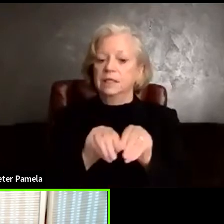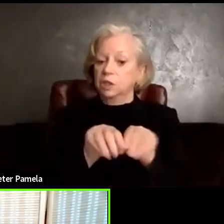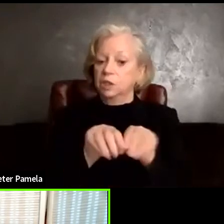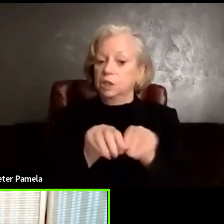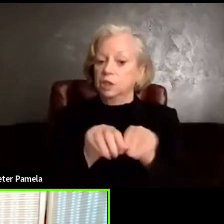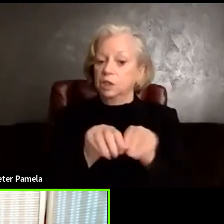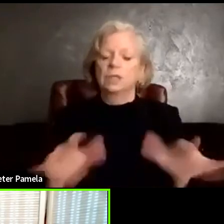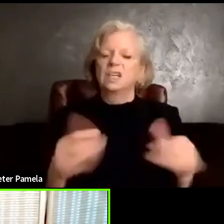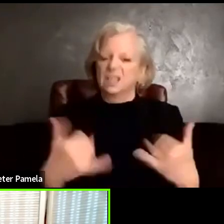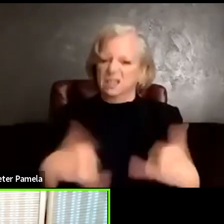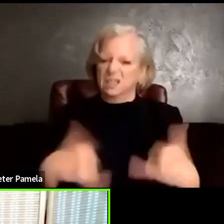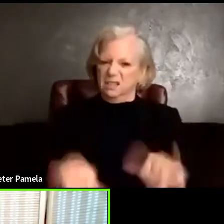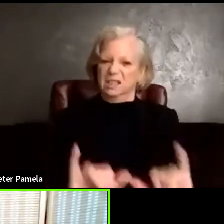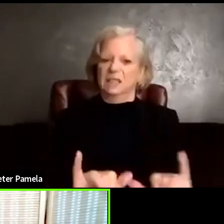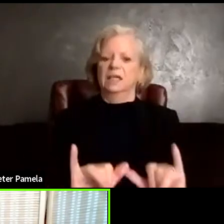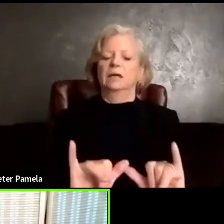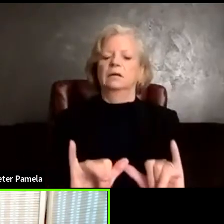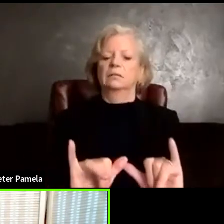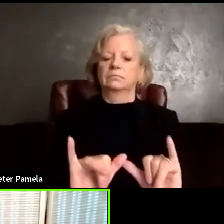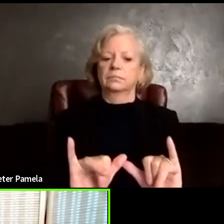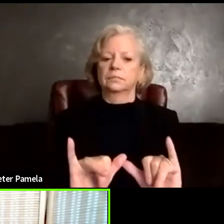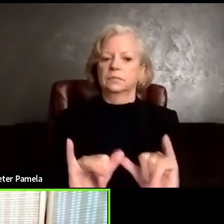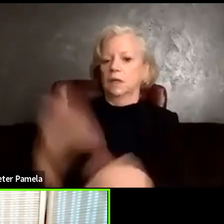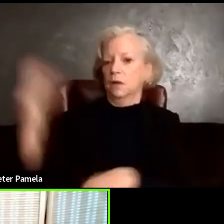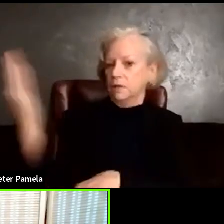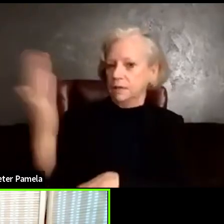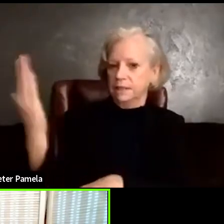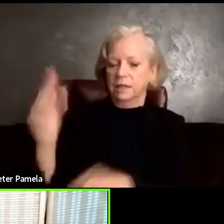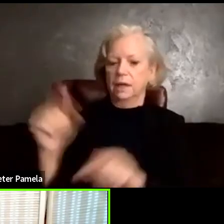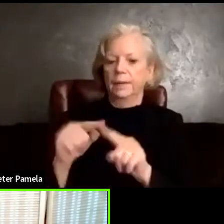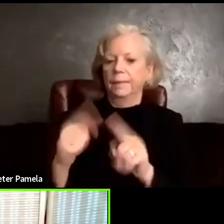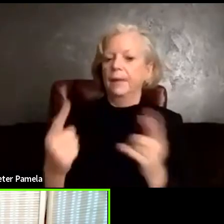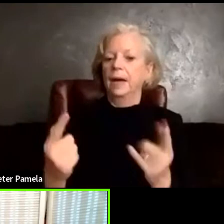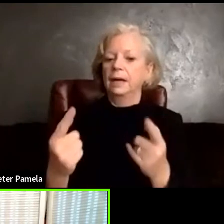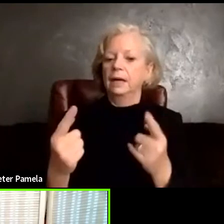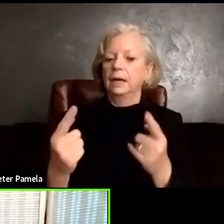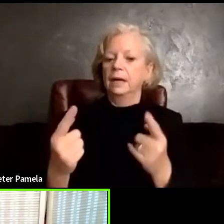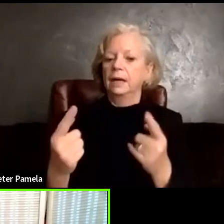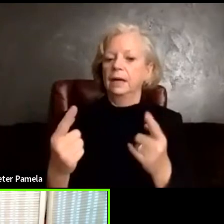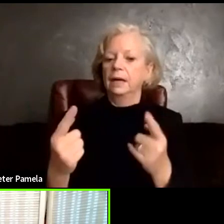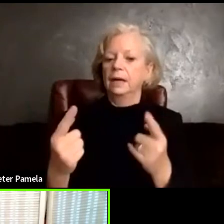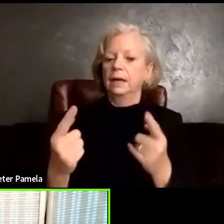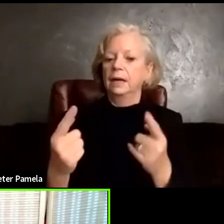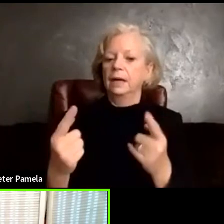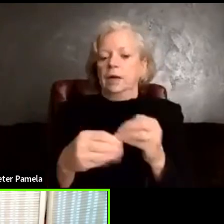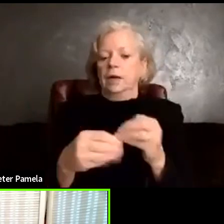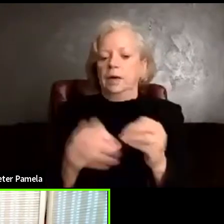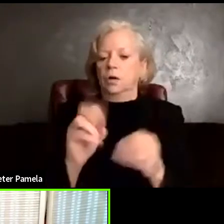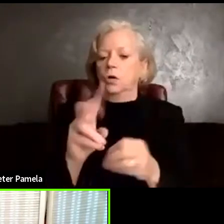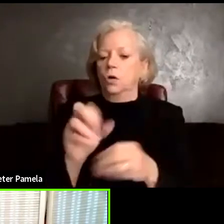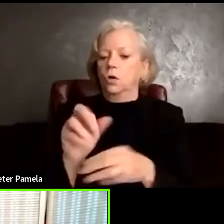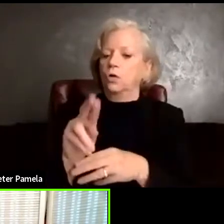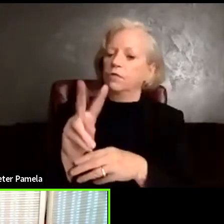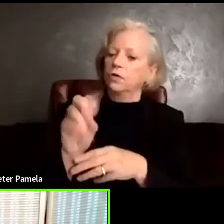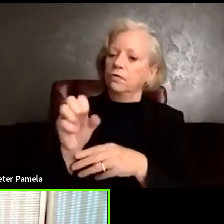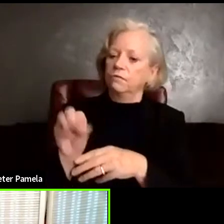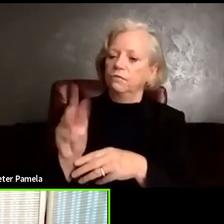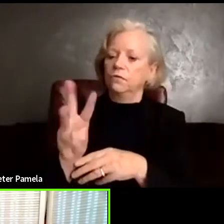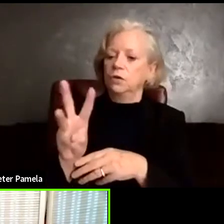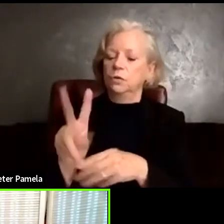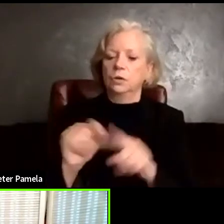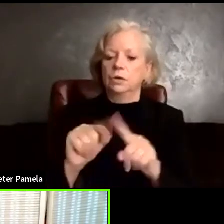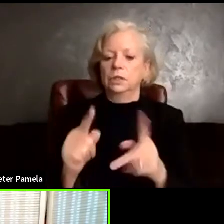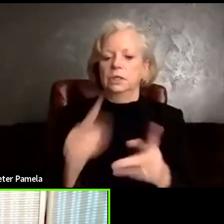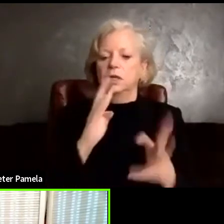discussion, but we have since expanded our overview to cover more than just vaccine, but also to give